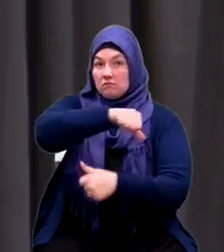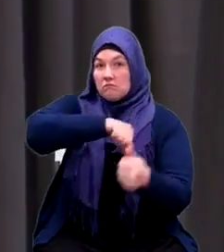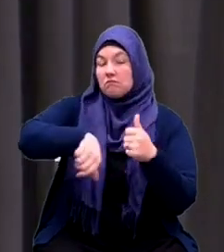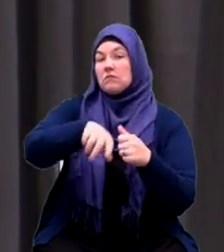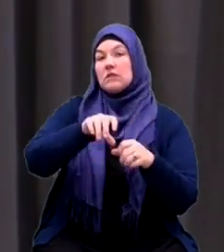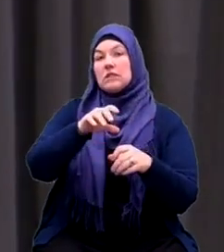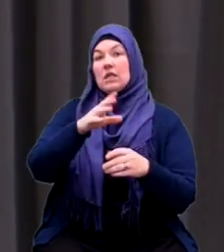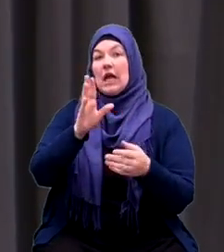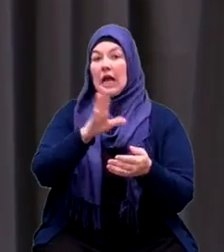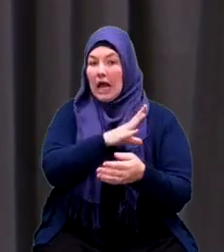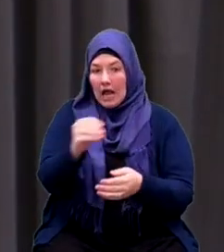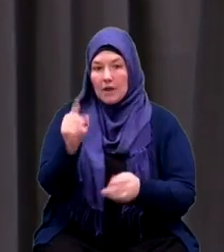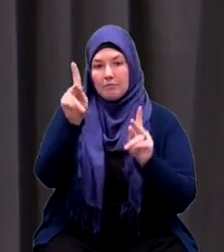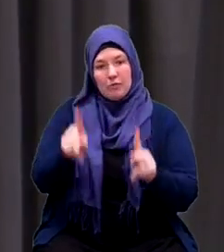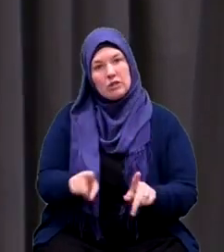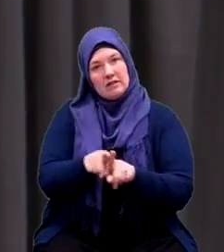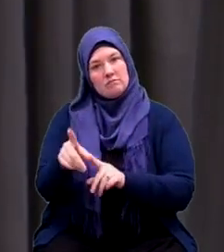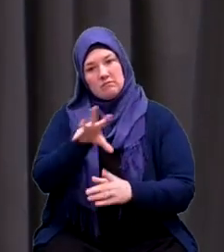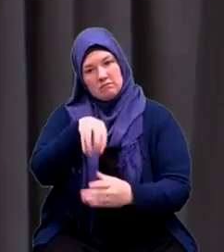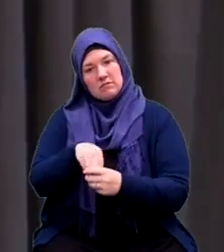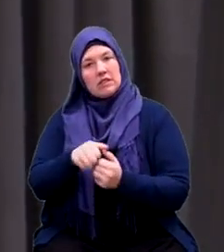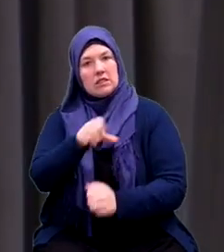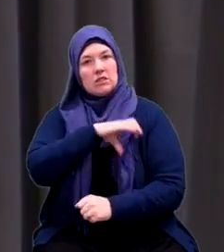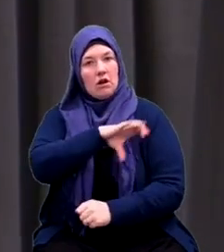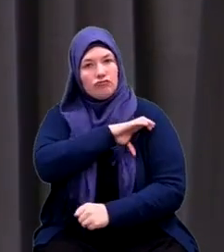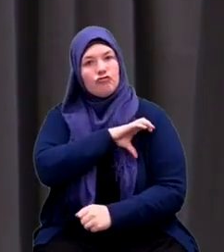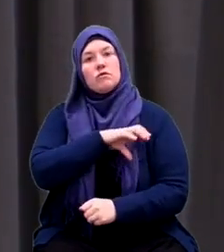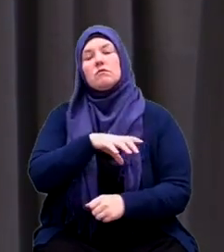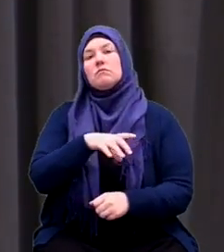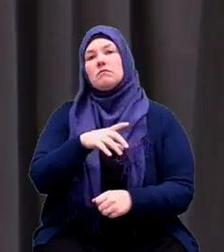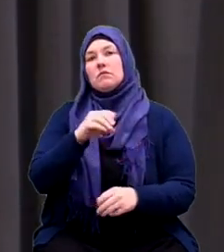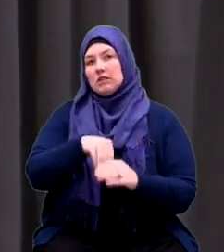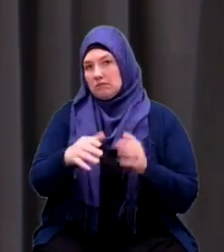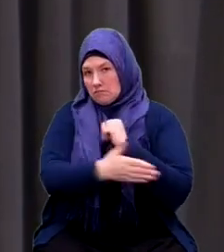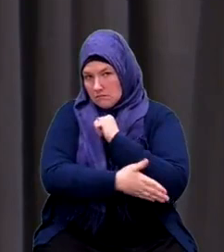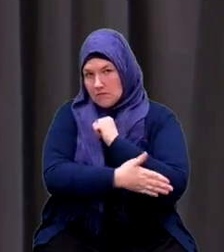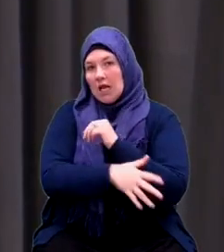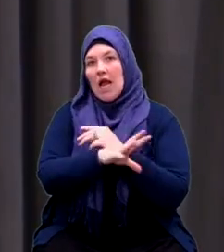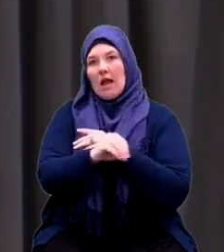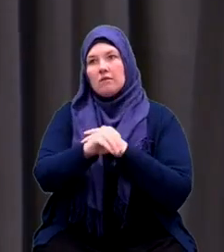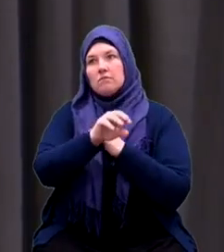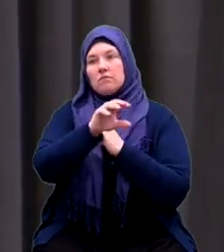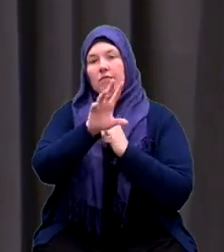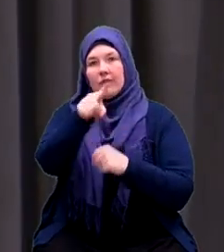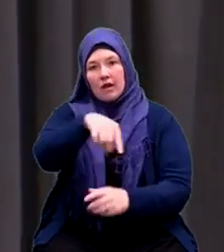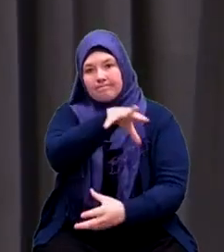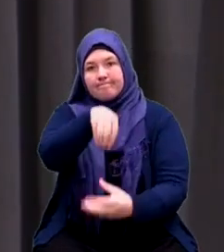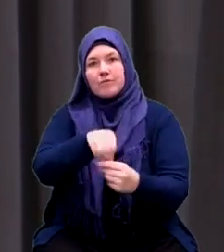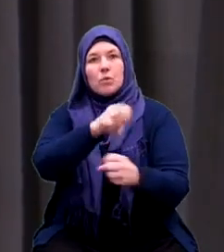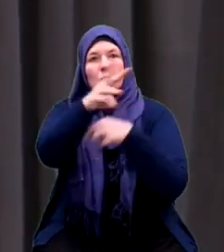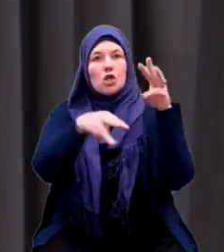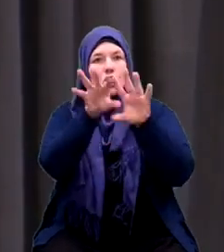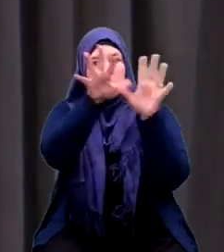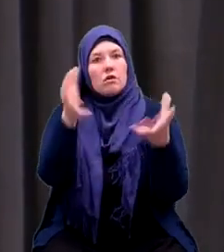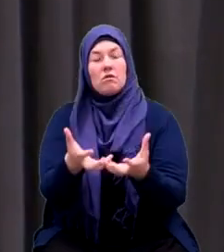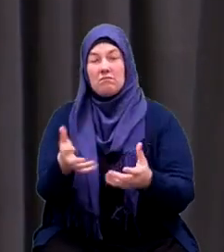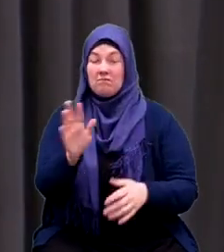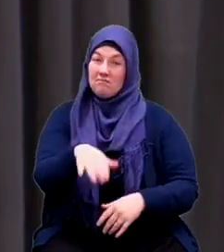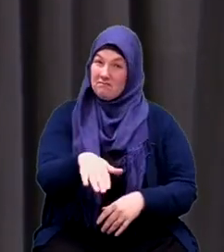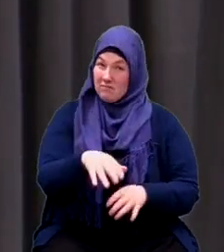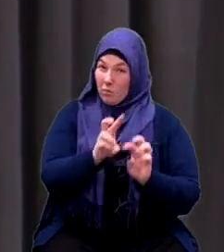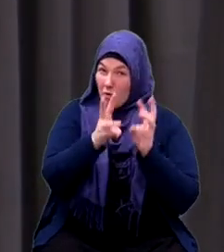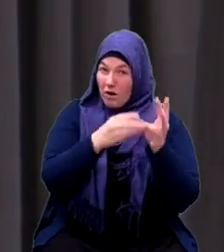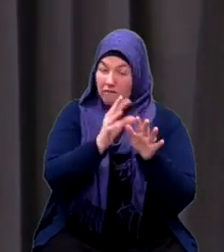nation, and citizens of the world. And we said that the world is full of